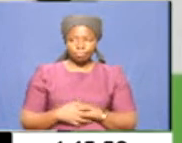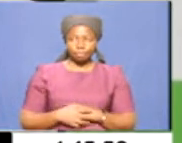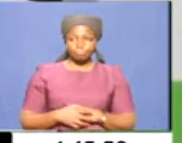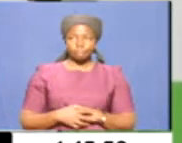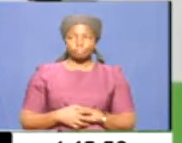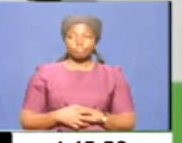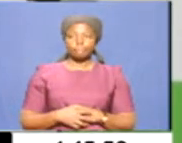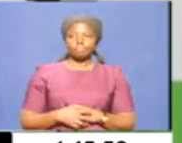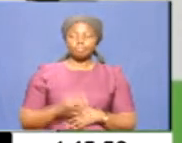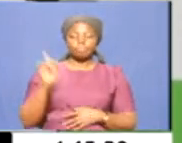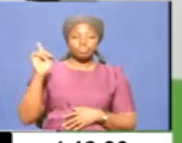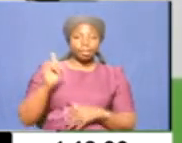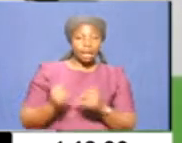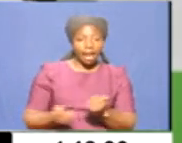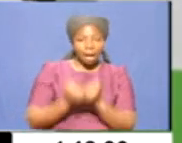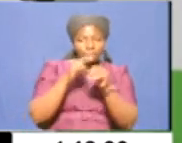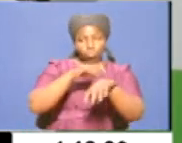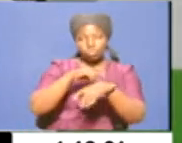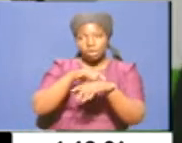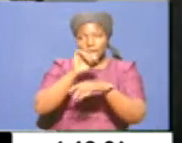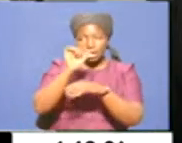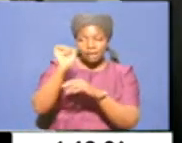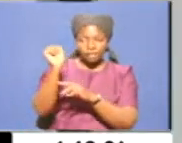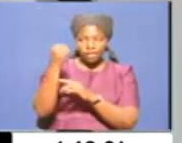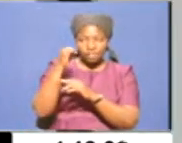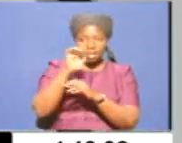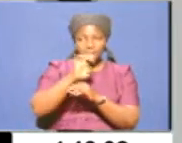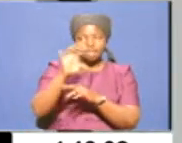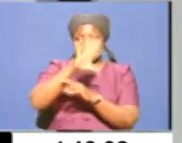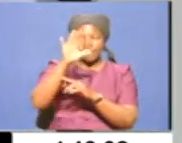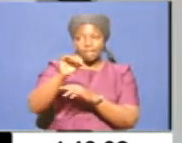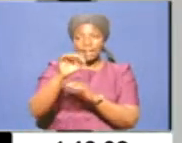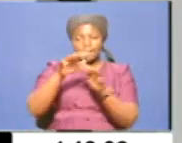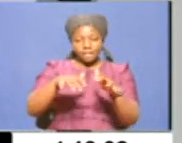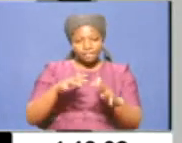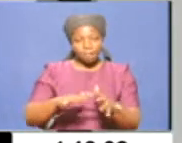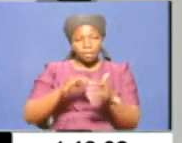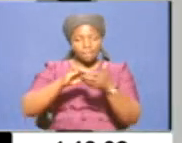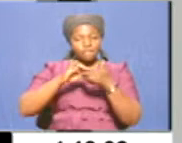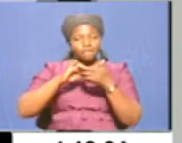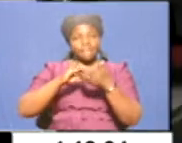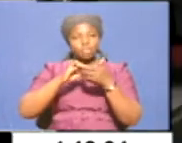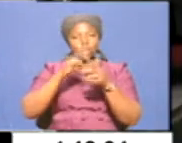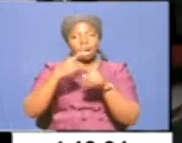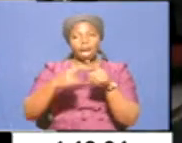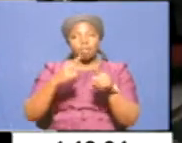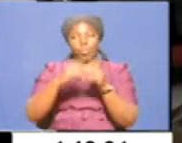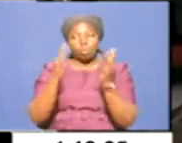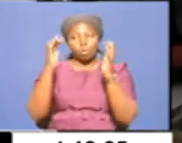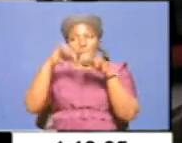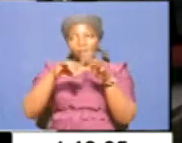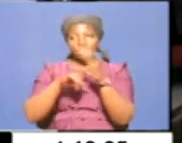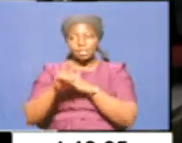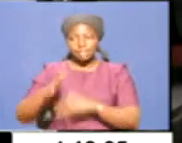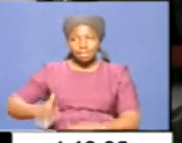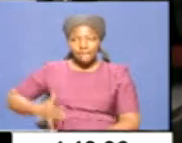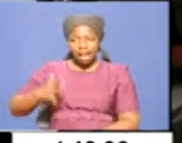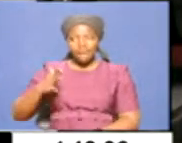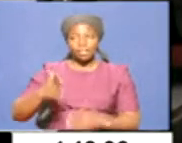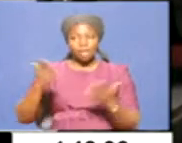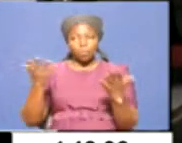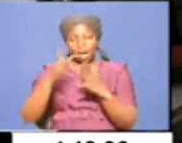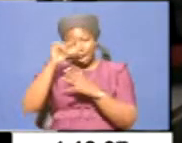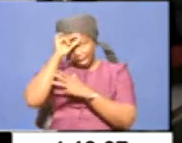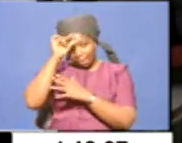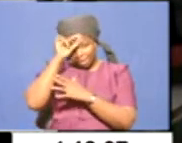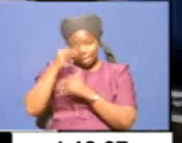This emerged during the 5th East African Farmers Federation annual conference in Naivasha, where lack of support by government